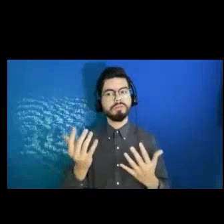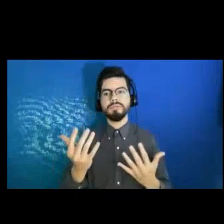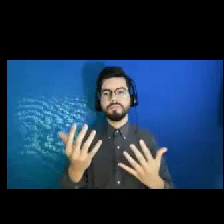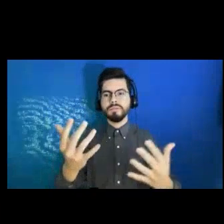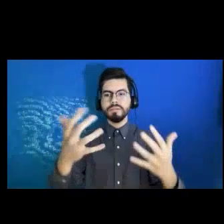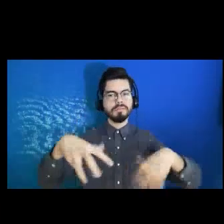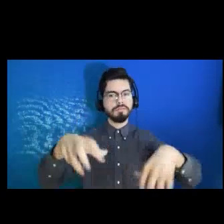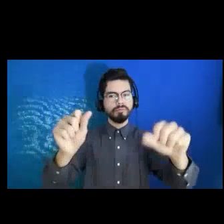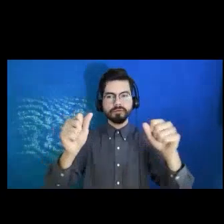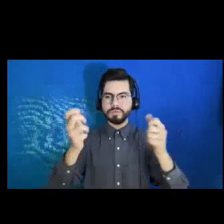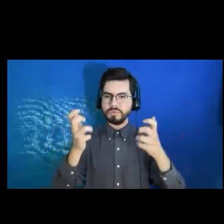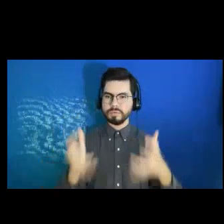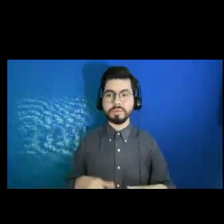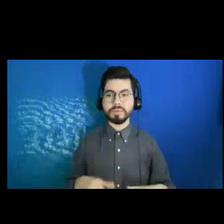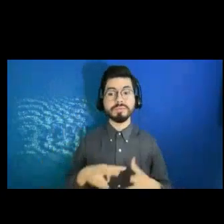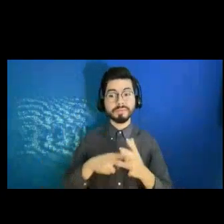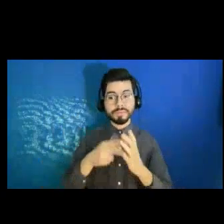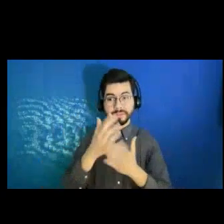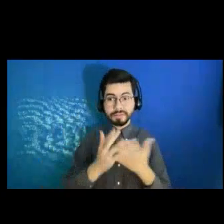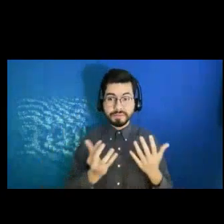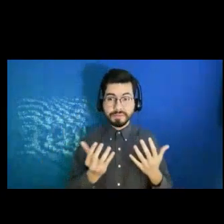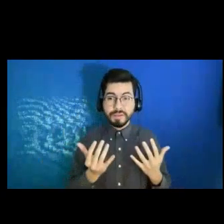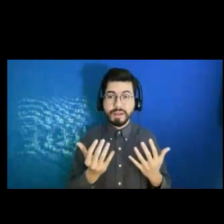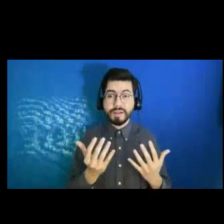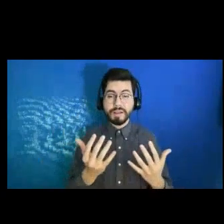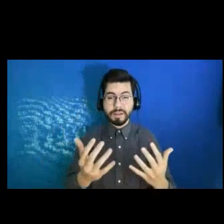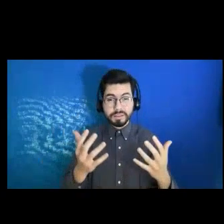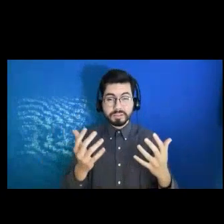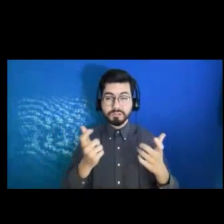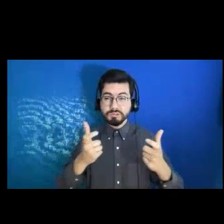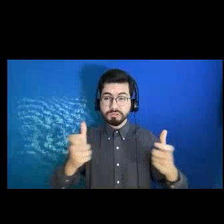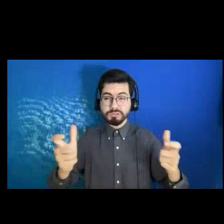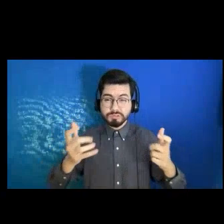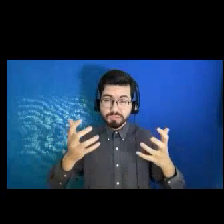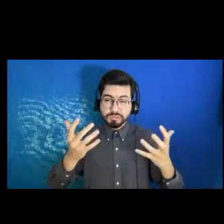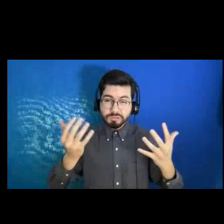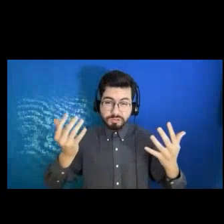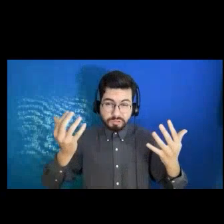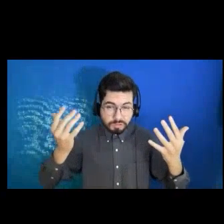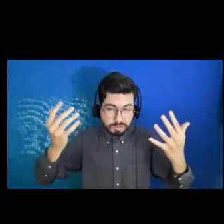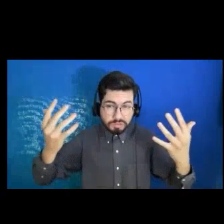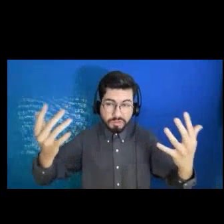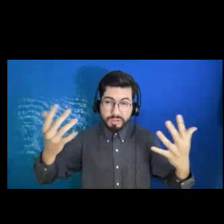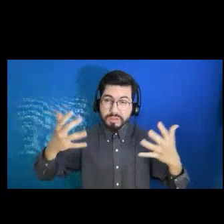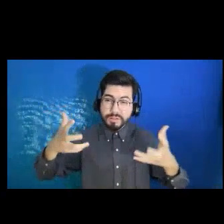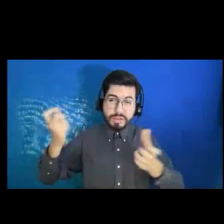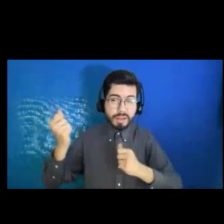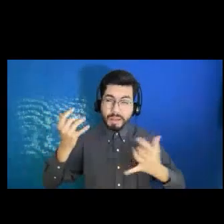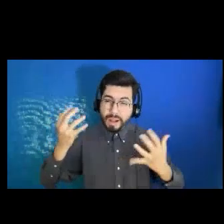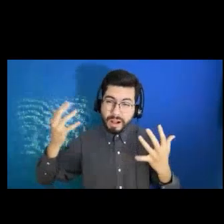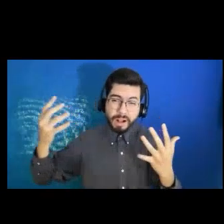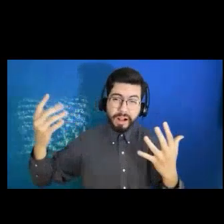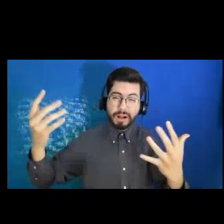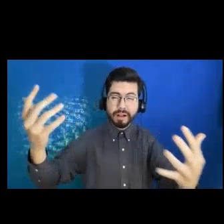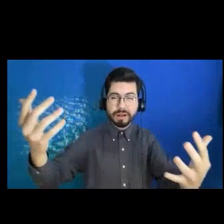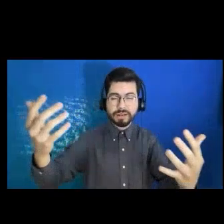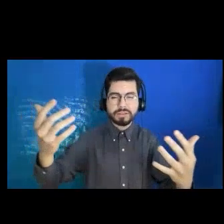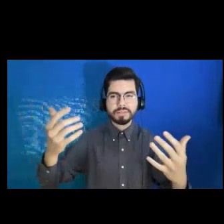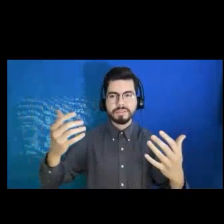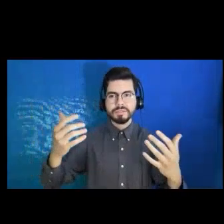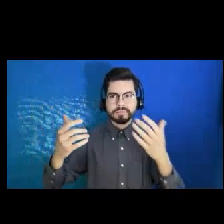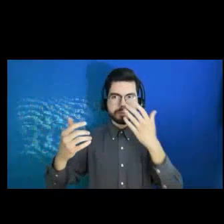with fires that get big, move fast, this is all going into that calculus and those fire spread models. Where's this fire going to be on